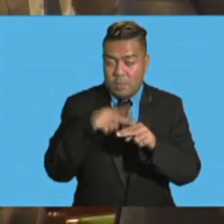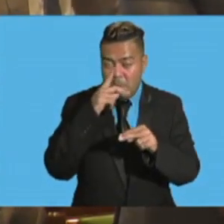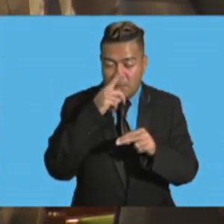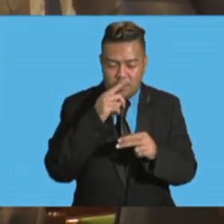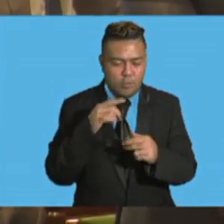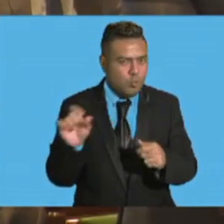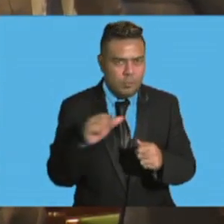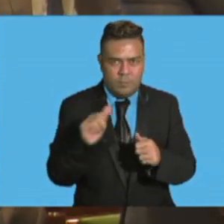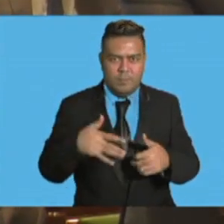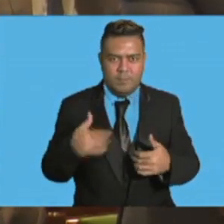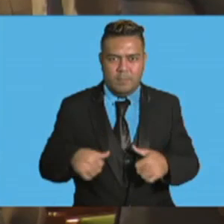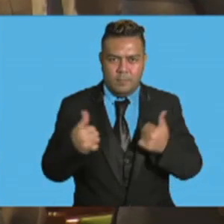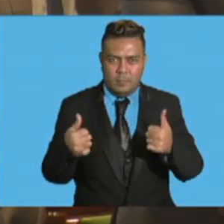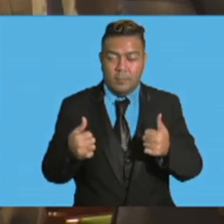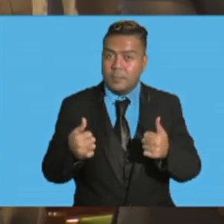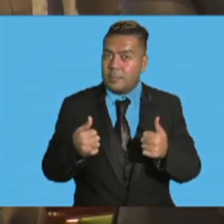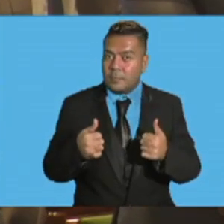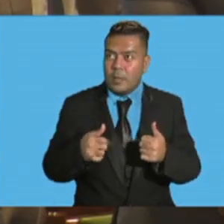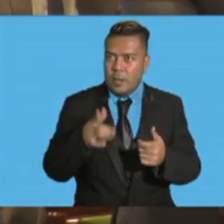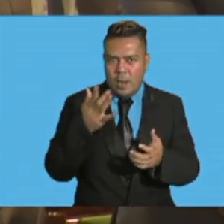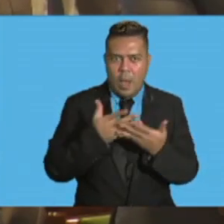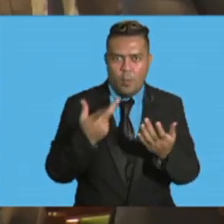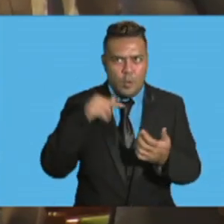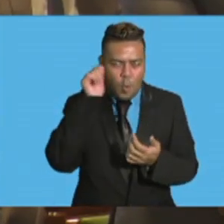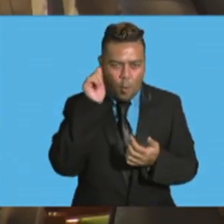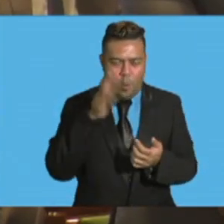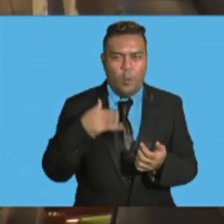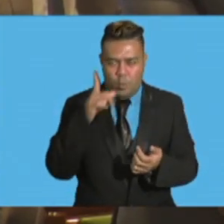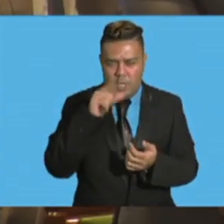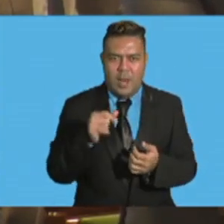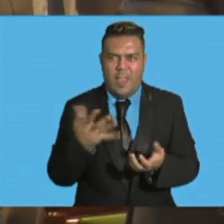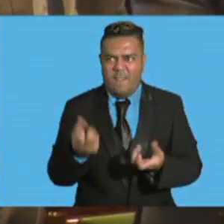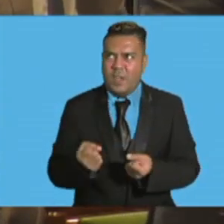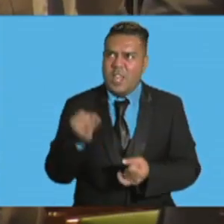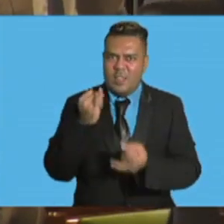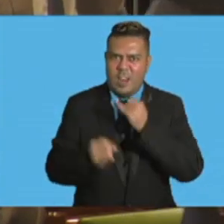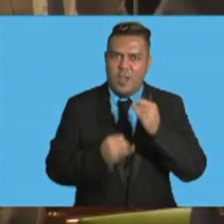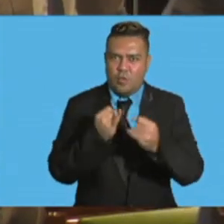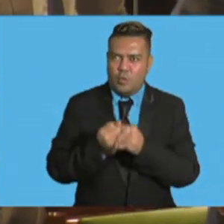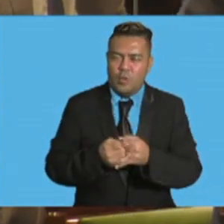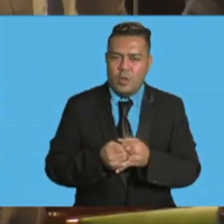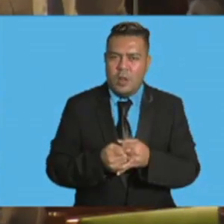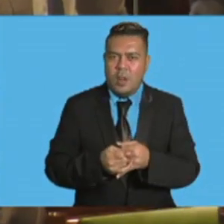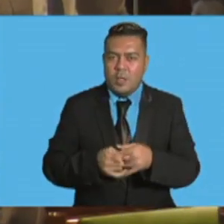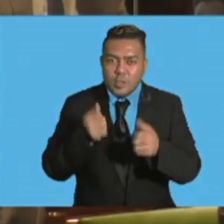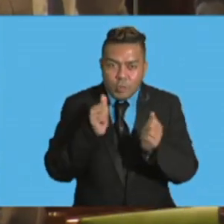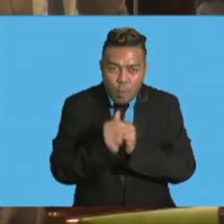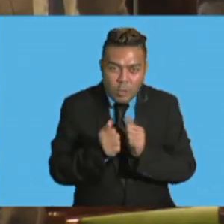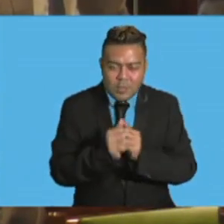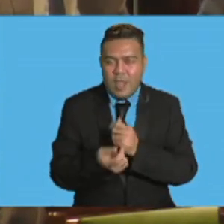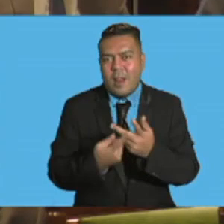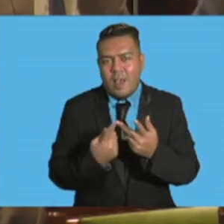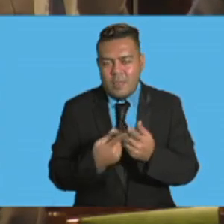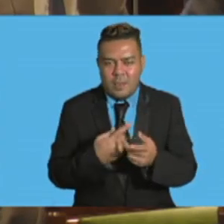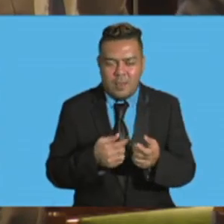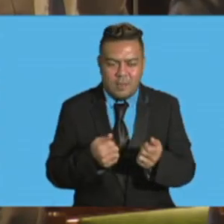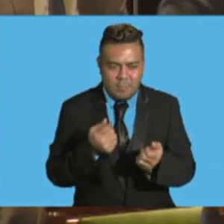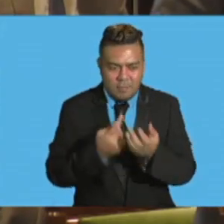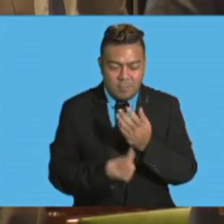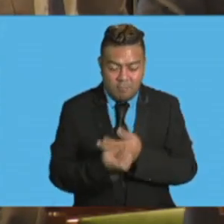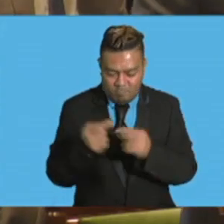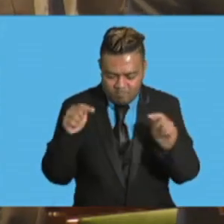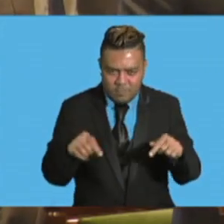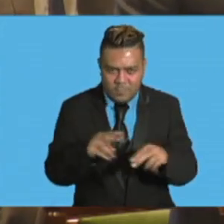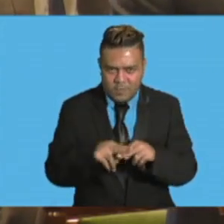events, like international sporting tournaments, concerts and other large events that support the growth of our tourism even in the off-season. Mr. Speaker,